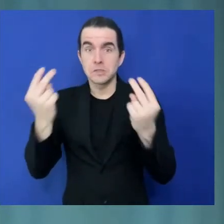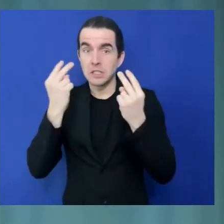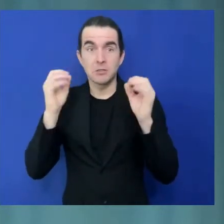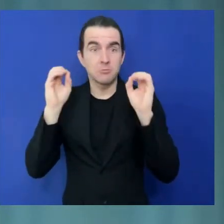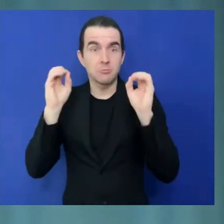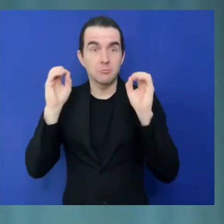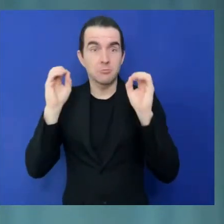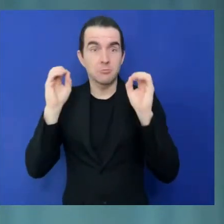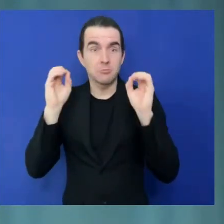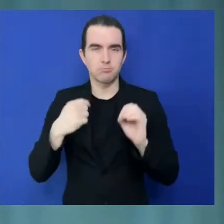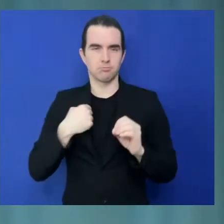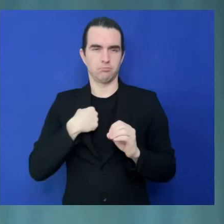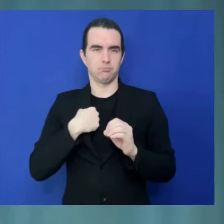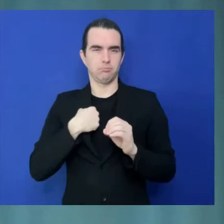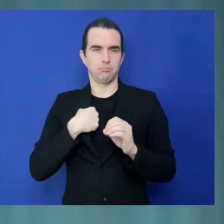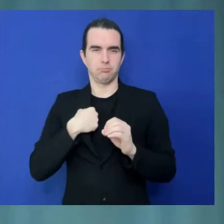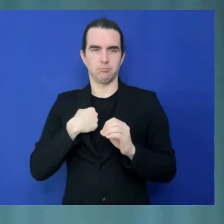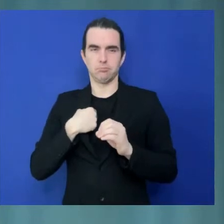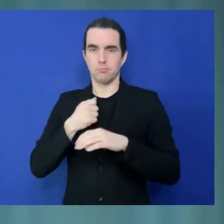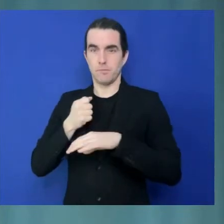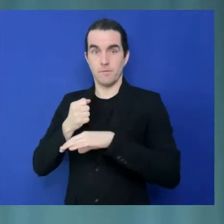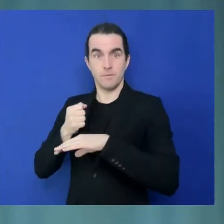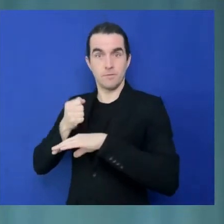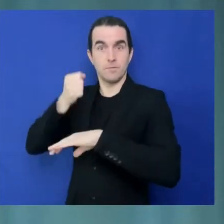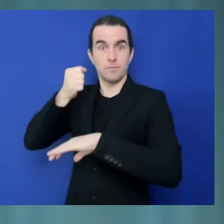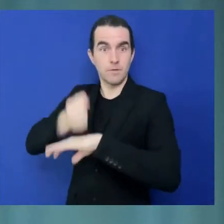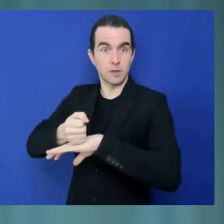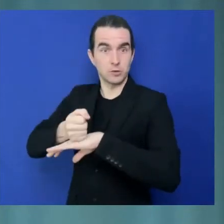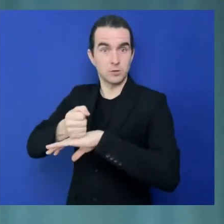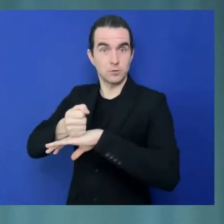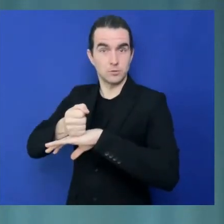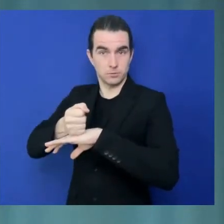white shirt, a green tie,